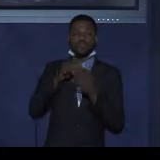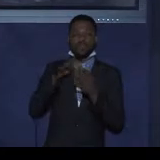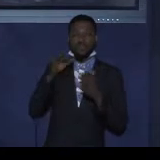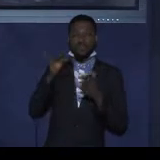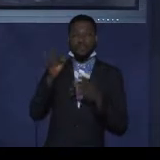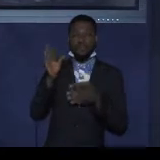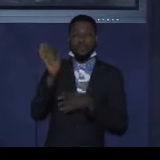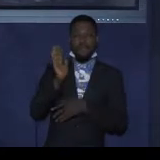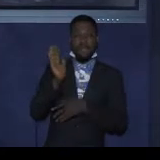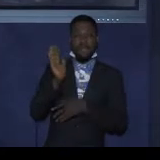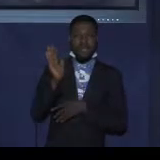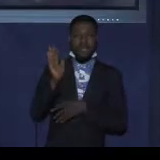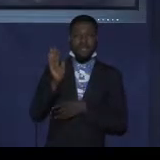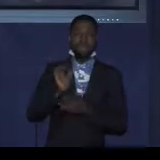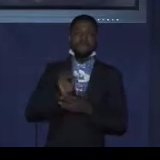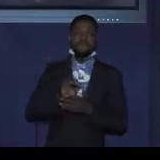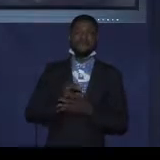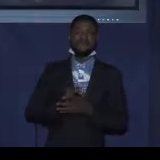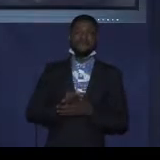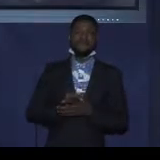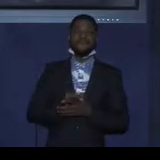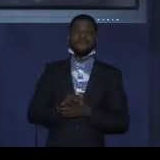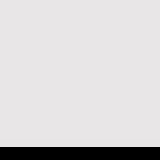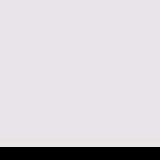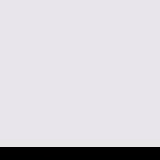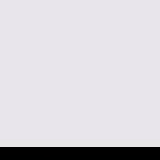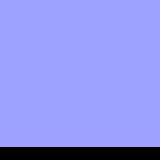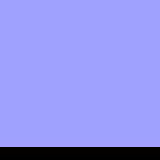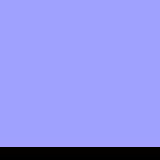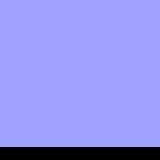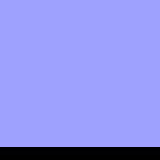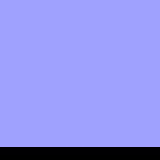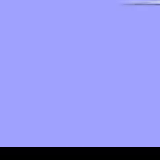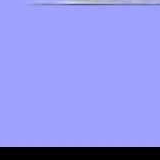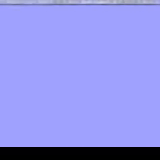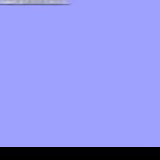on studying. Bye.